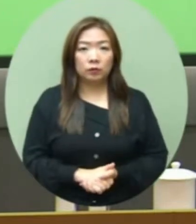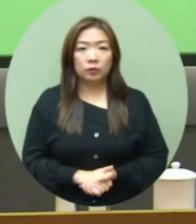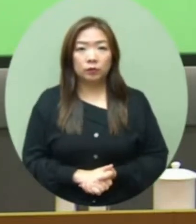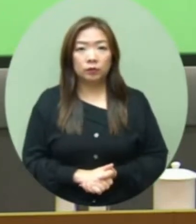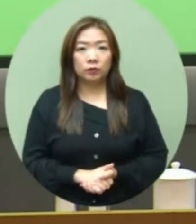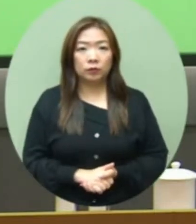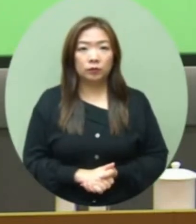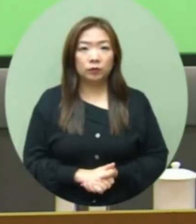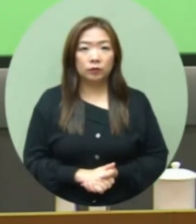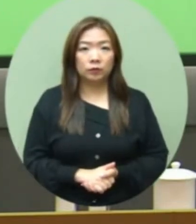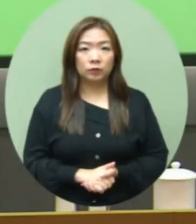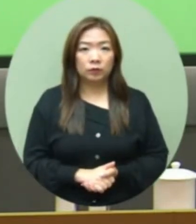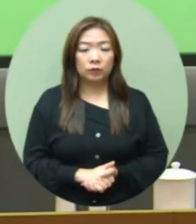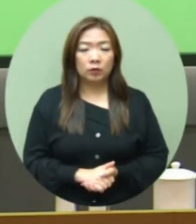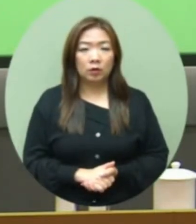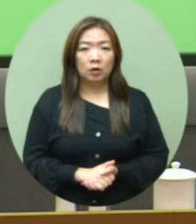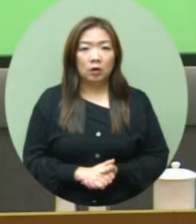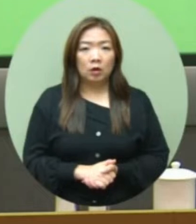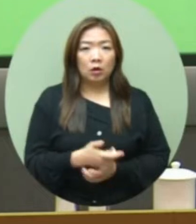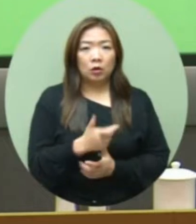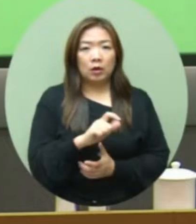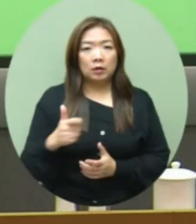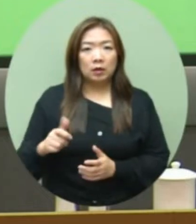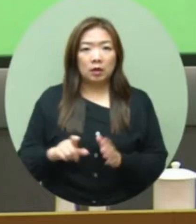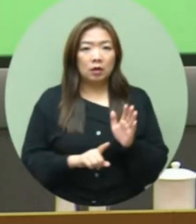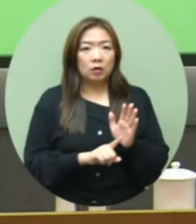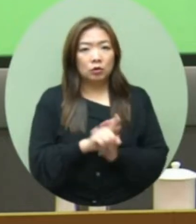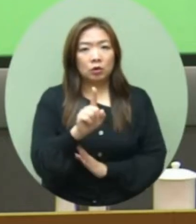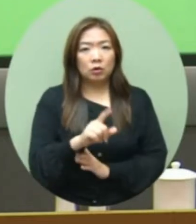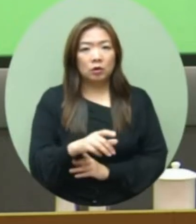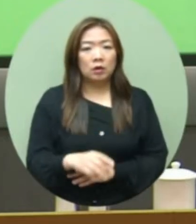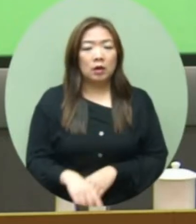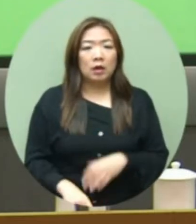not reduced. So when it comes to